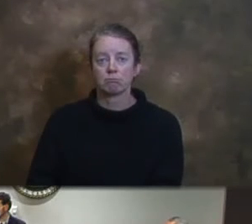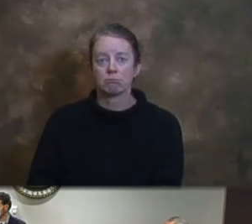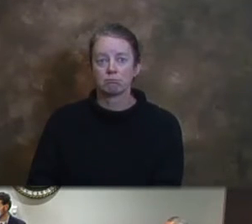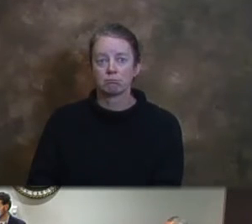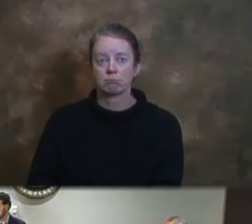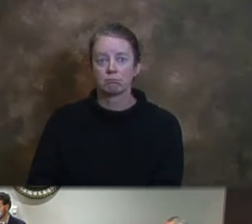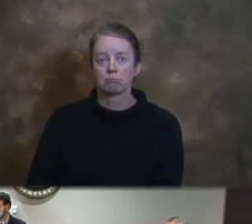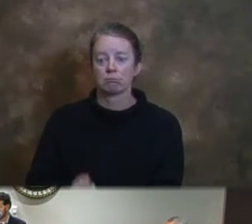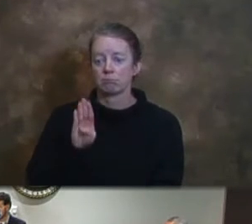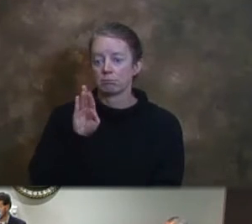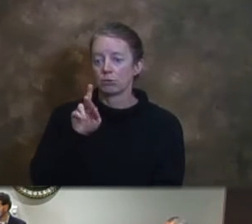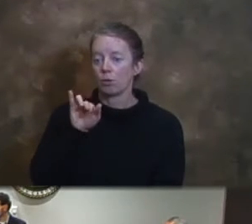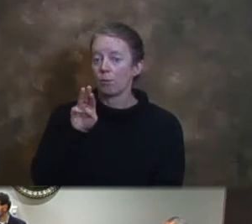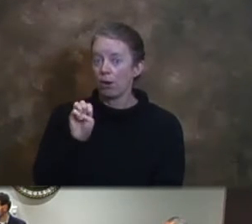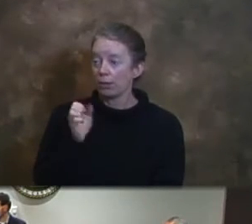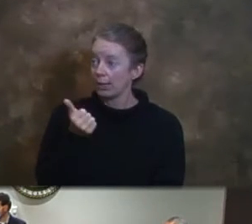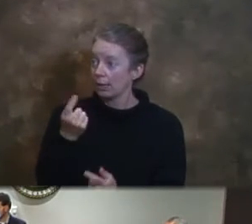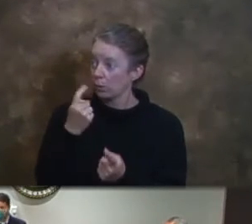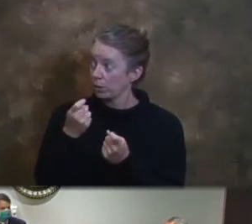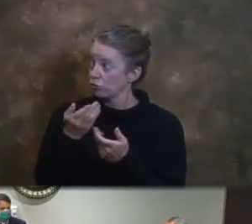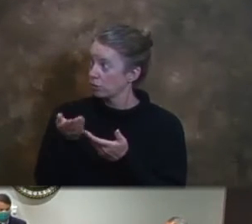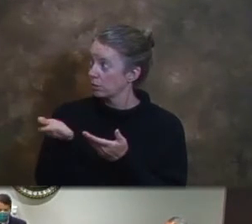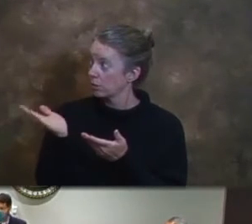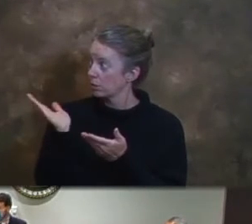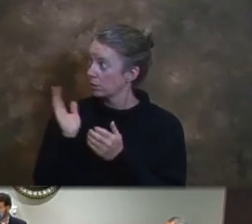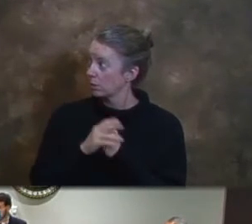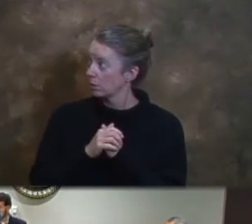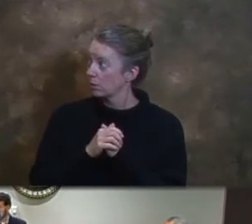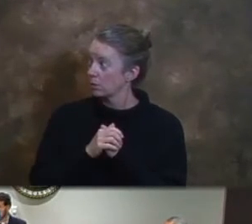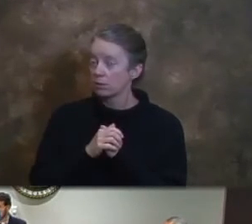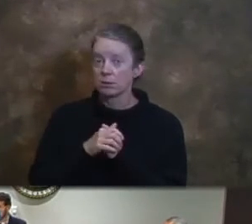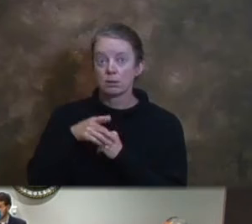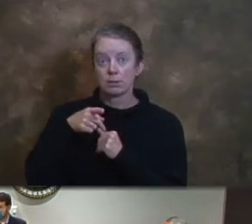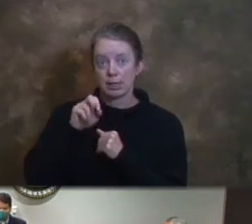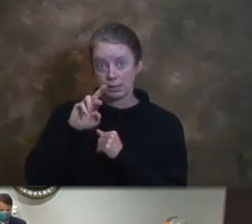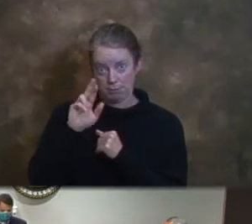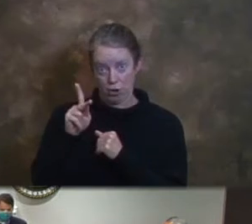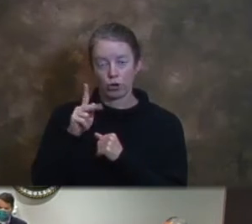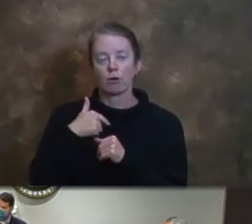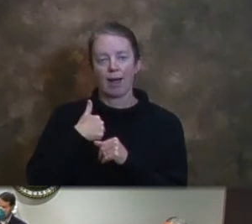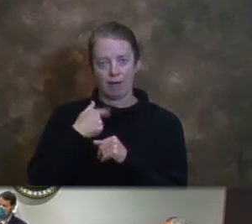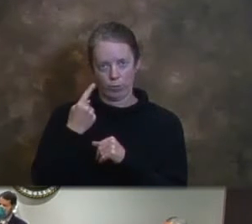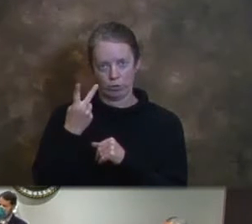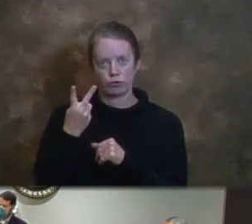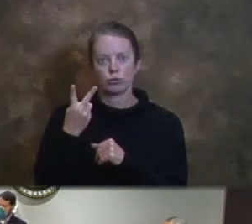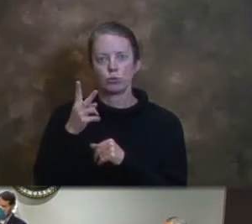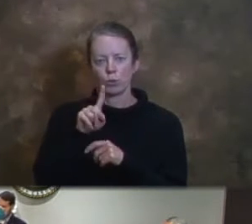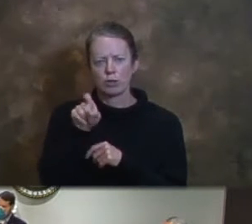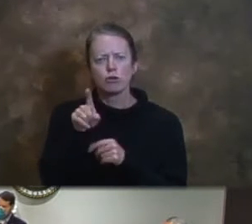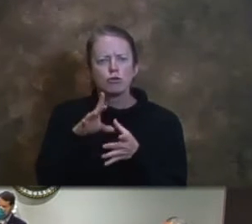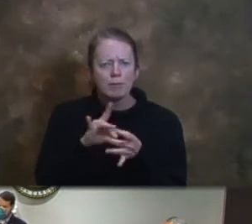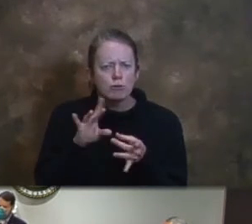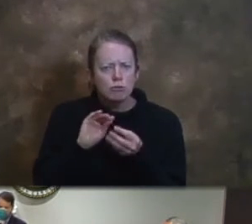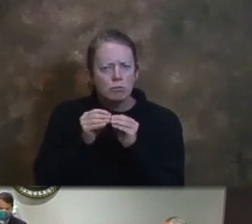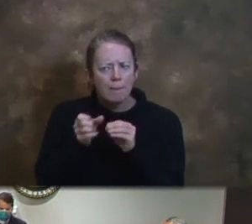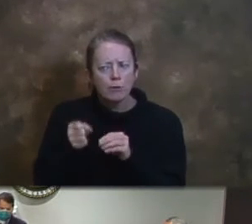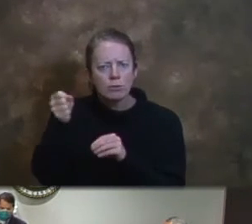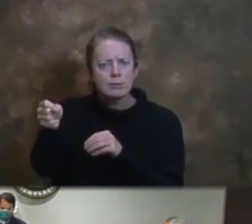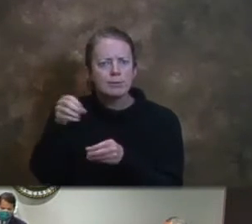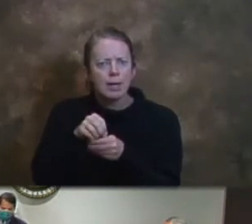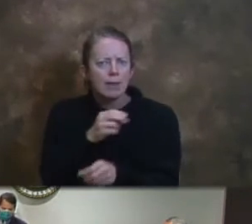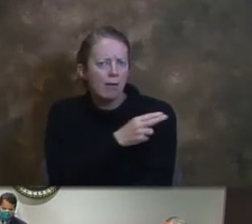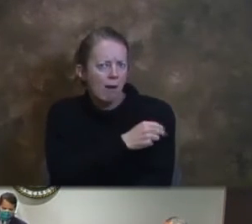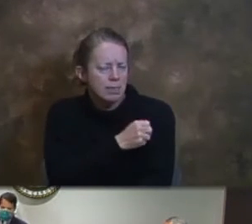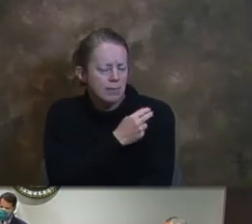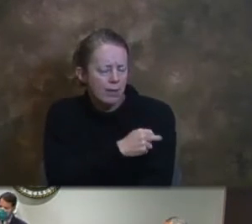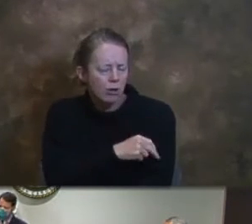Any questions, commissioners? Dr. Hathaway, I got a couple of questions. Sure. You mentioned the hospitalization data. I've